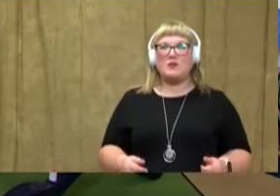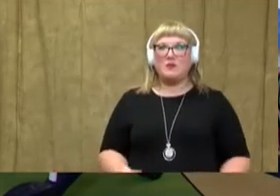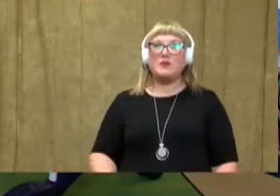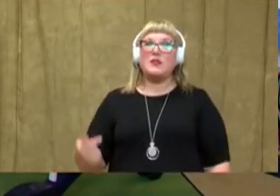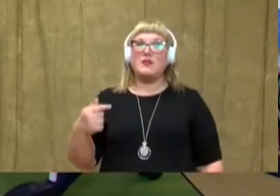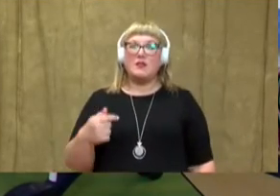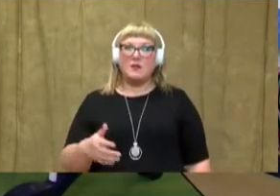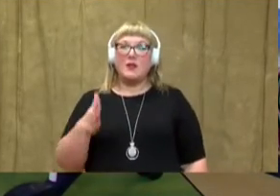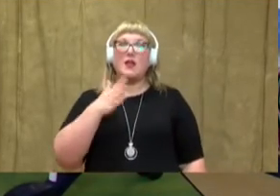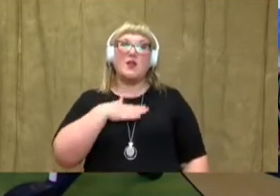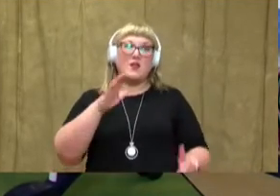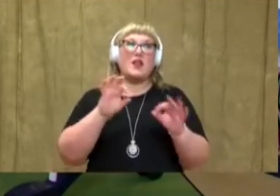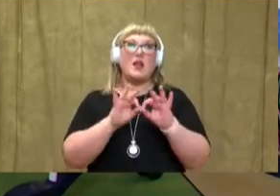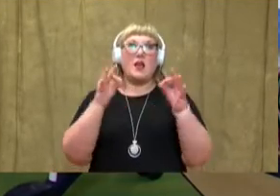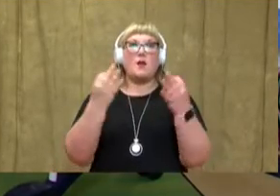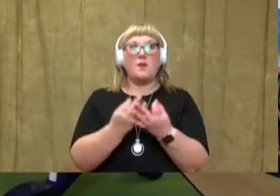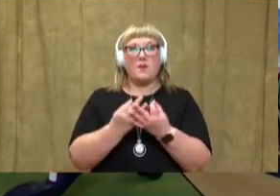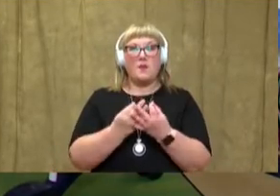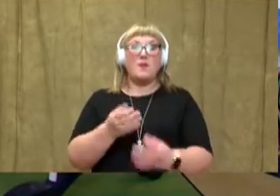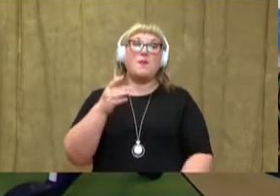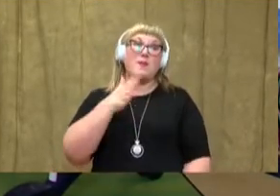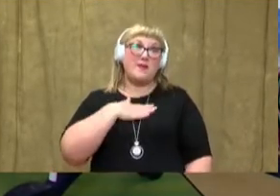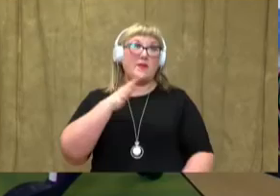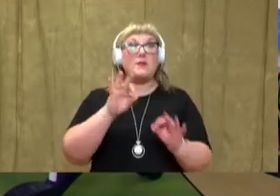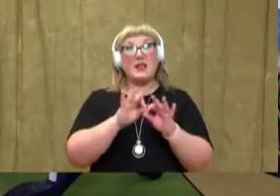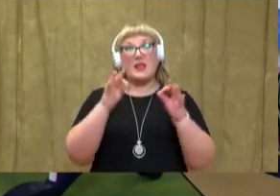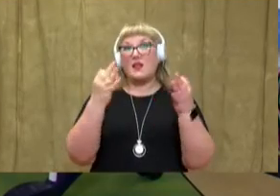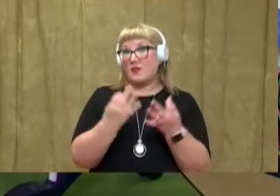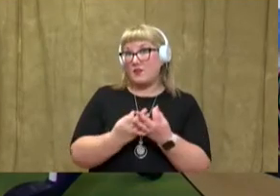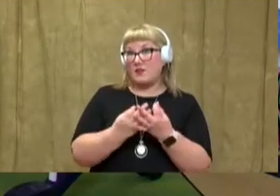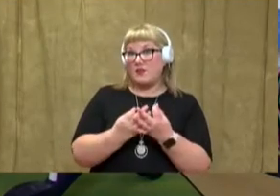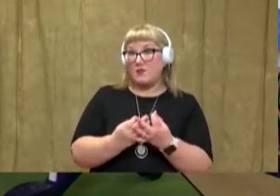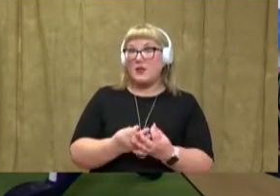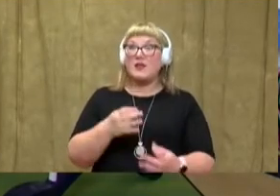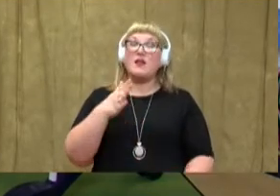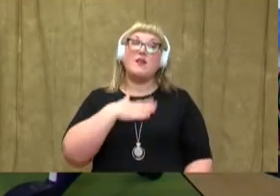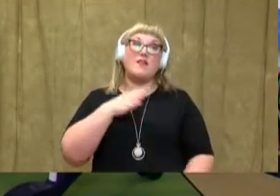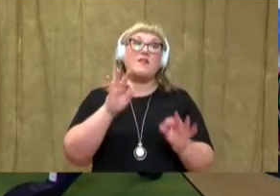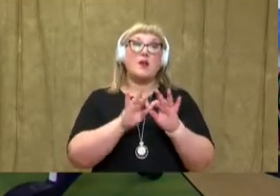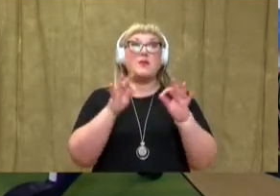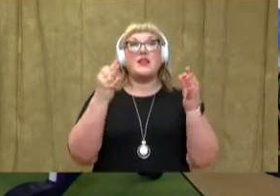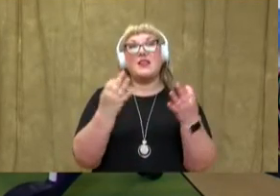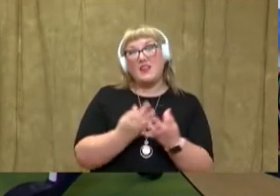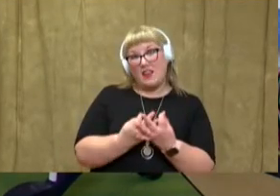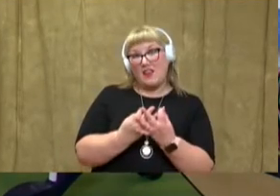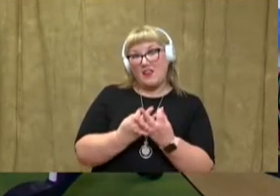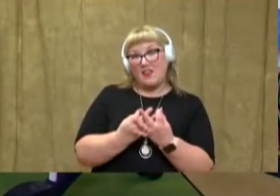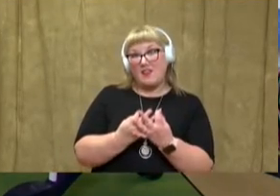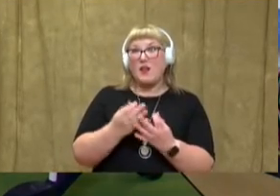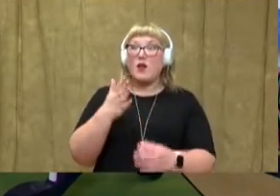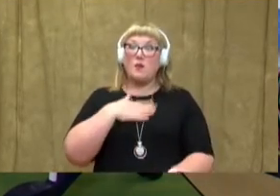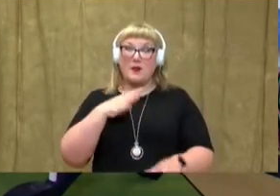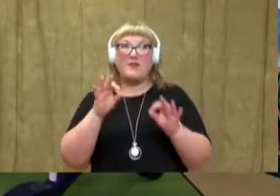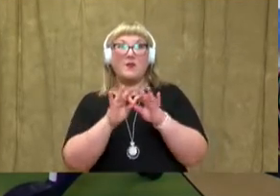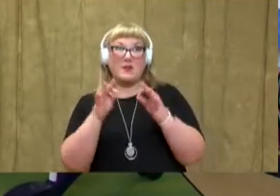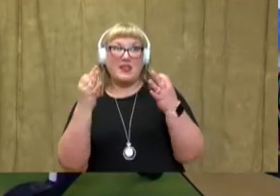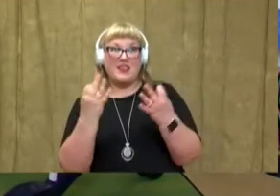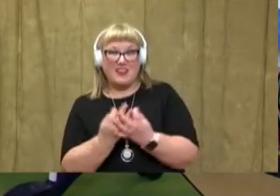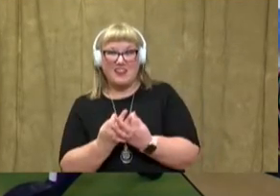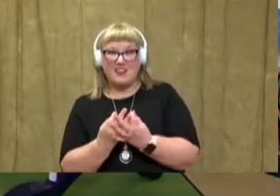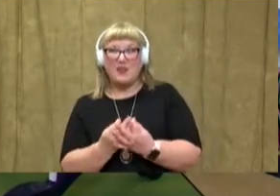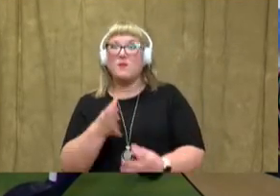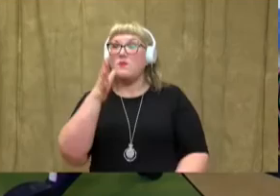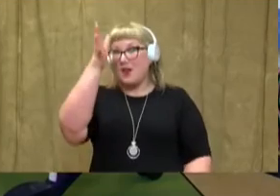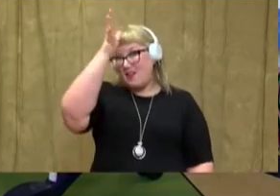Mi familia, mi familia, mi familia, mi